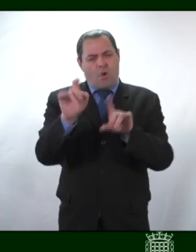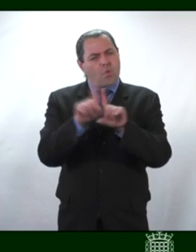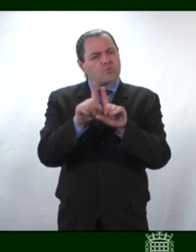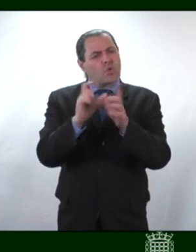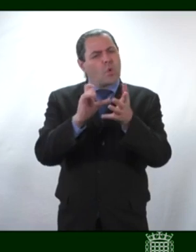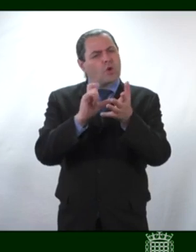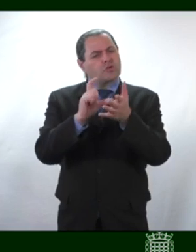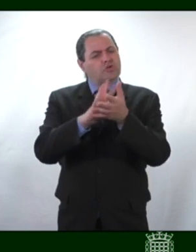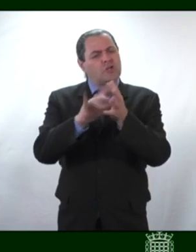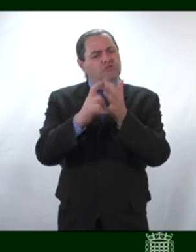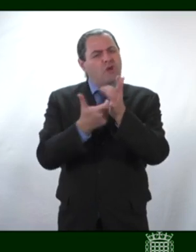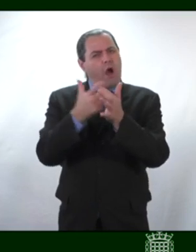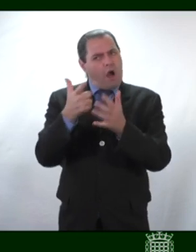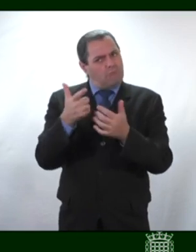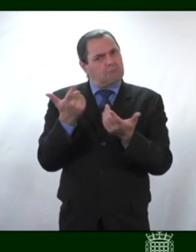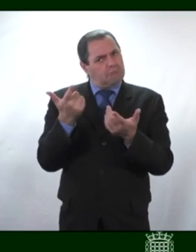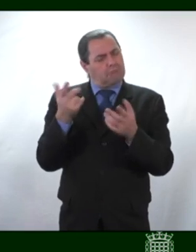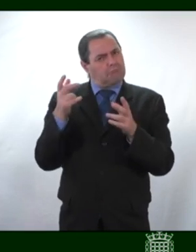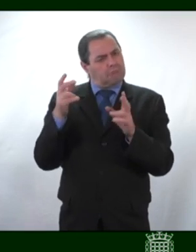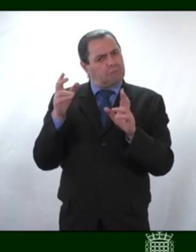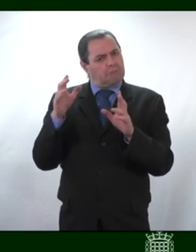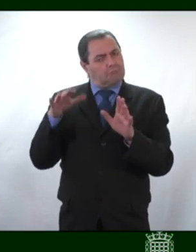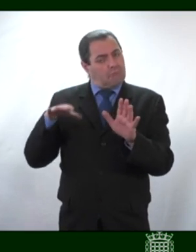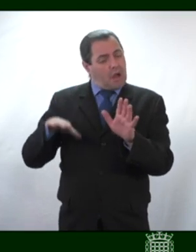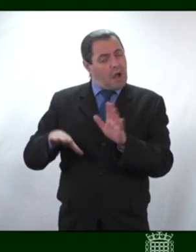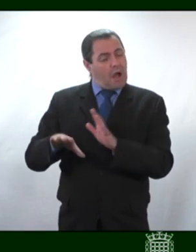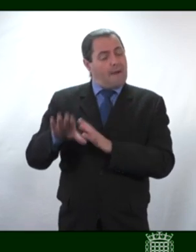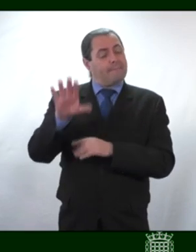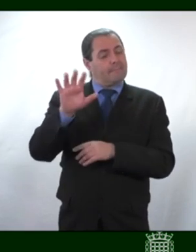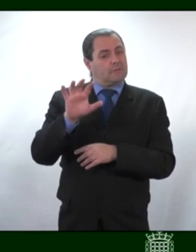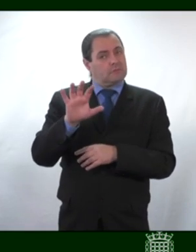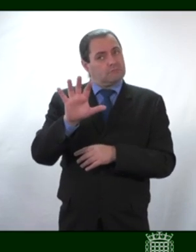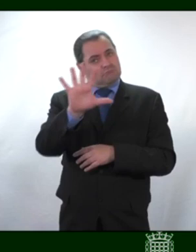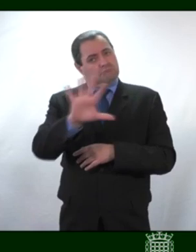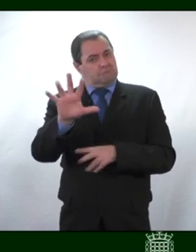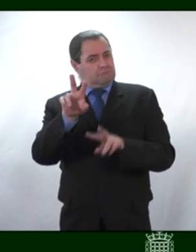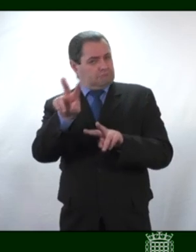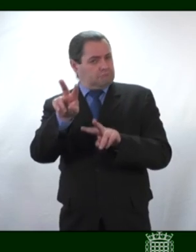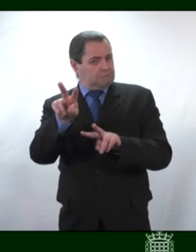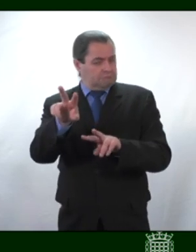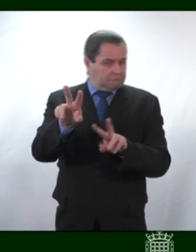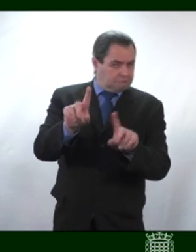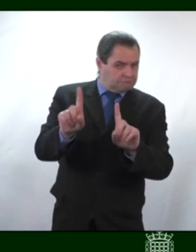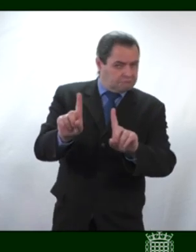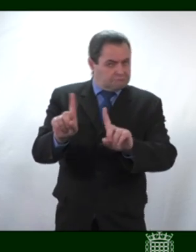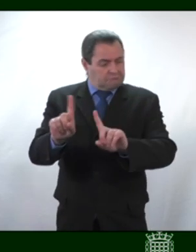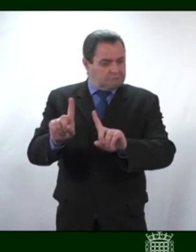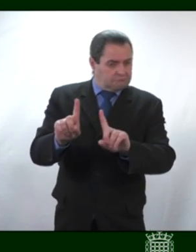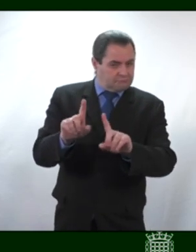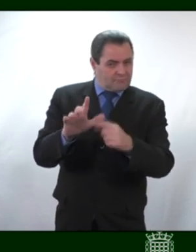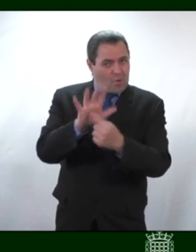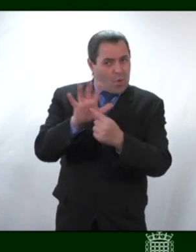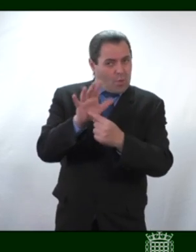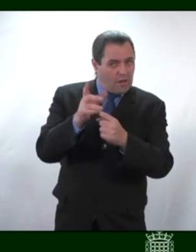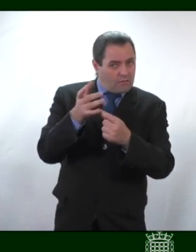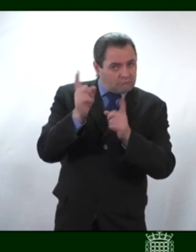a whole has seen case rates rise. So it is an area that we're worried about, and we're working with the local